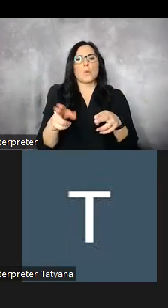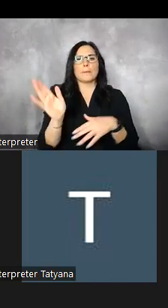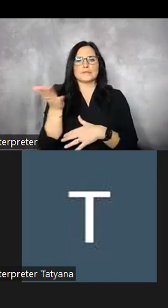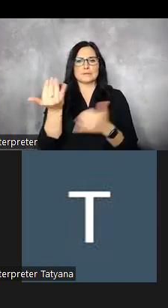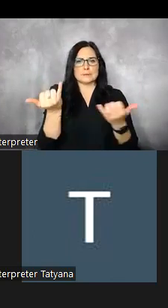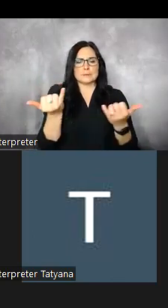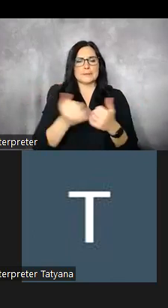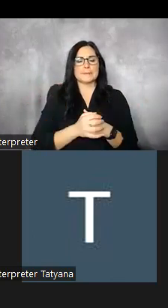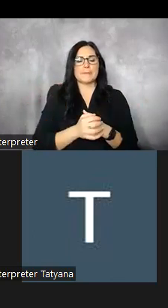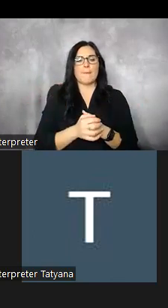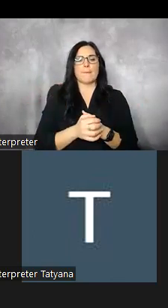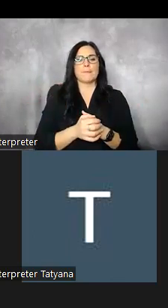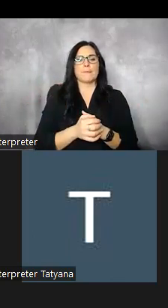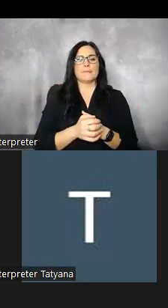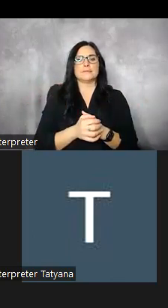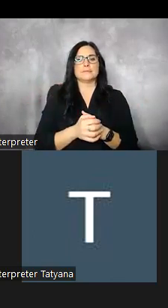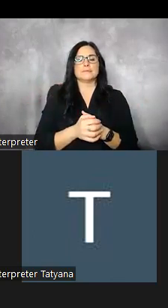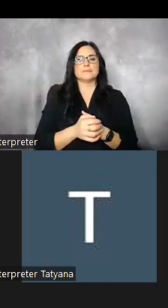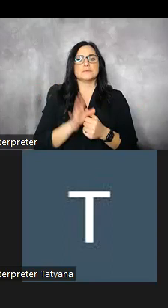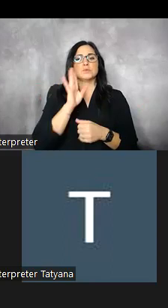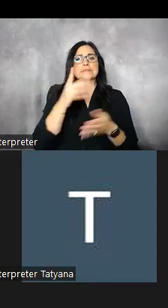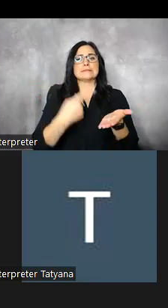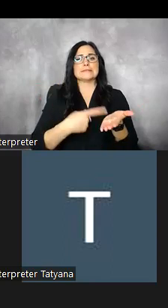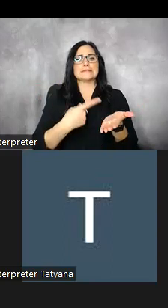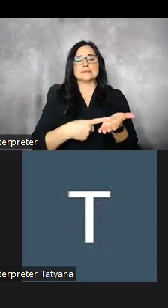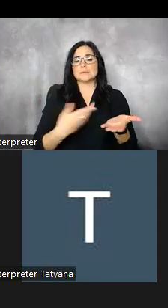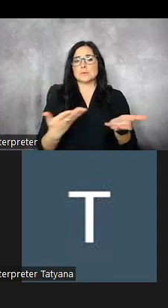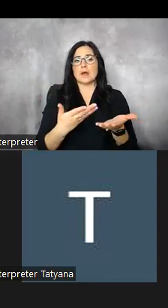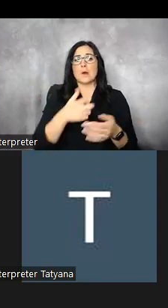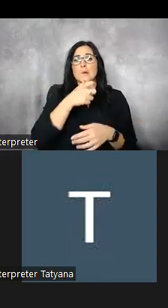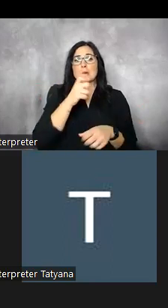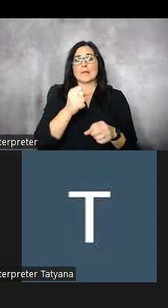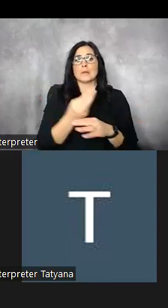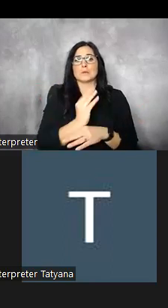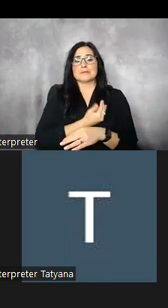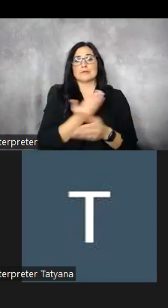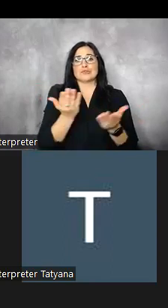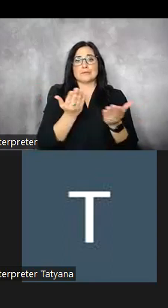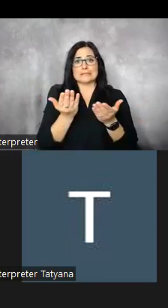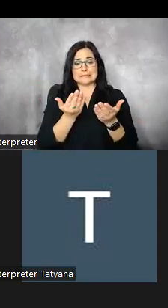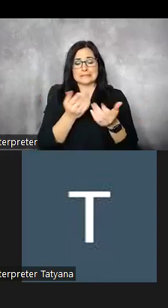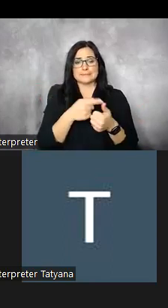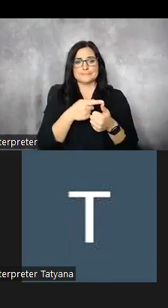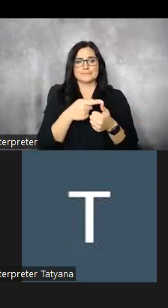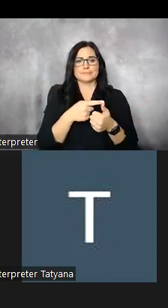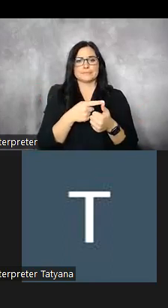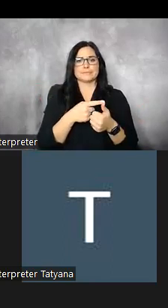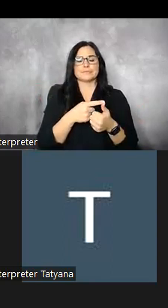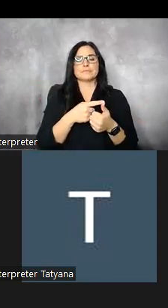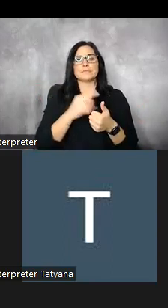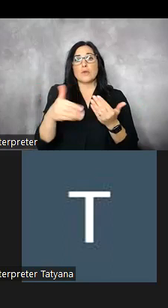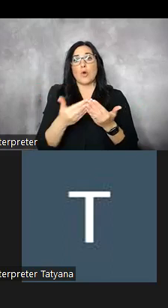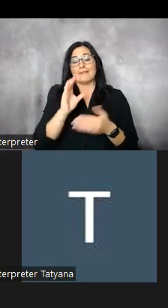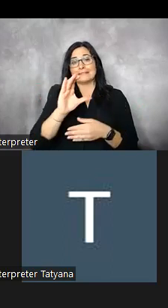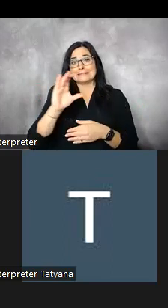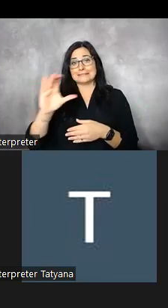presentation. We're going to talk about who can use our services, of course. I've said all the CCCs. There are some